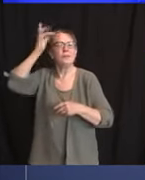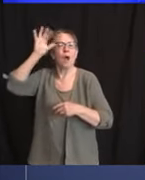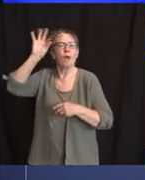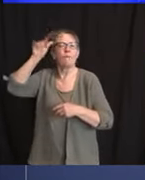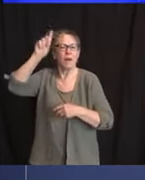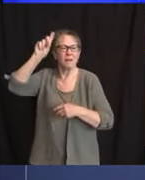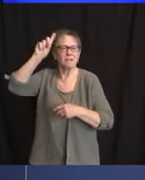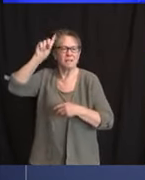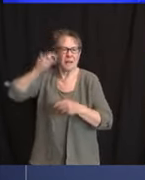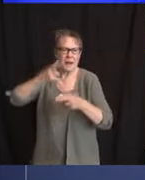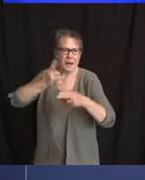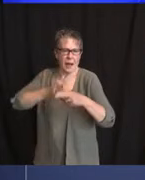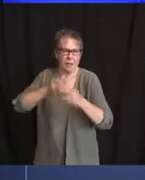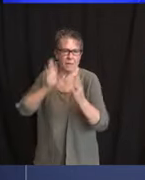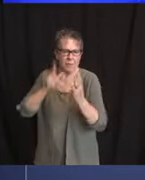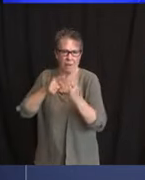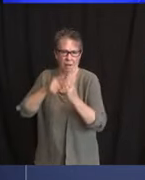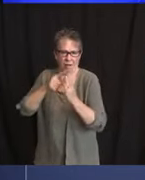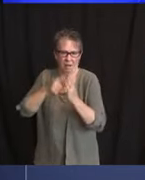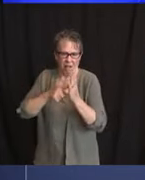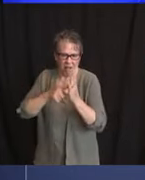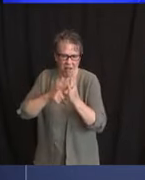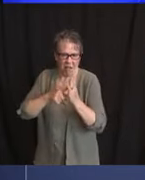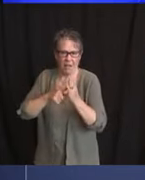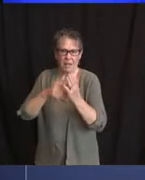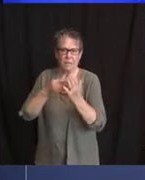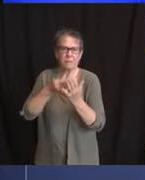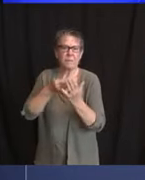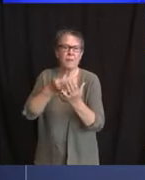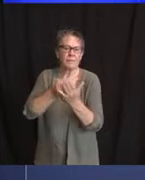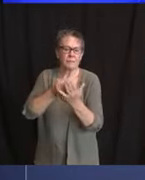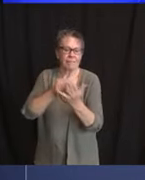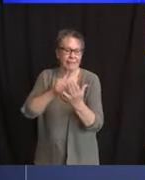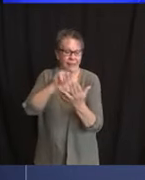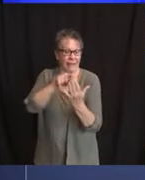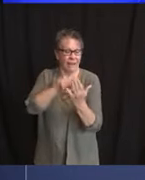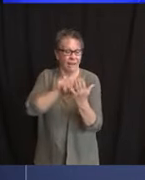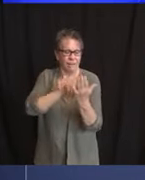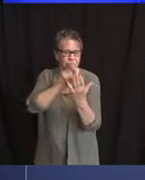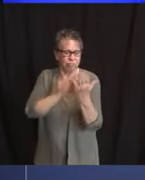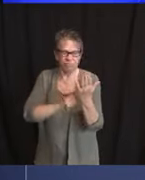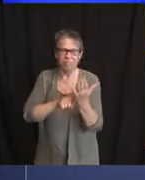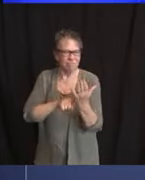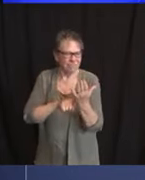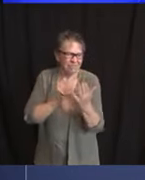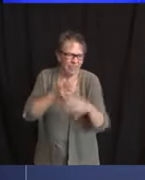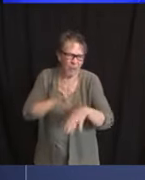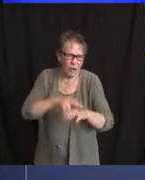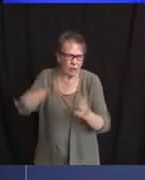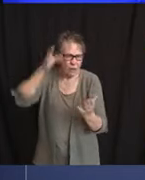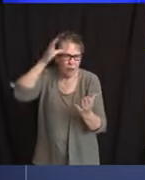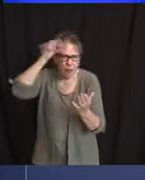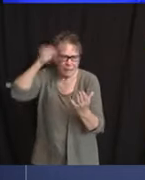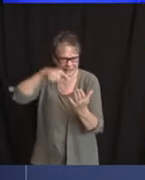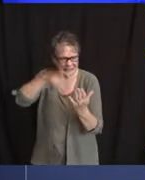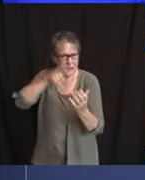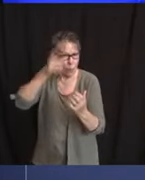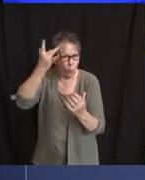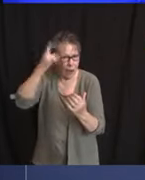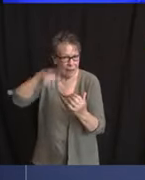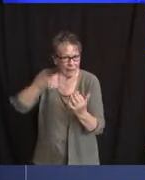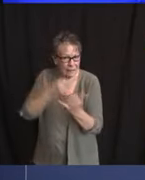my friend, Congresswoman Mikey Sherrill, who will be leading the bipartisan effort to get this passed in the House. The Smart Fund